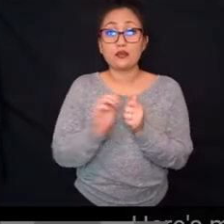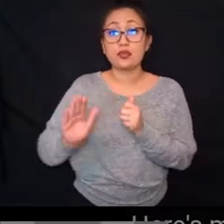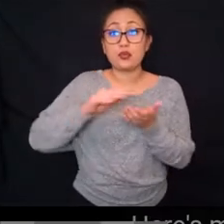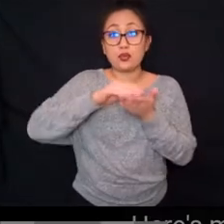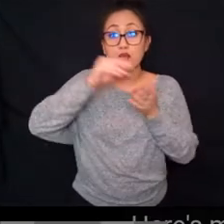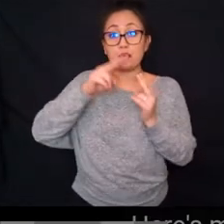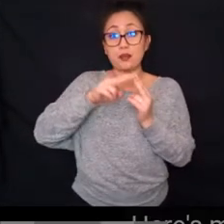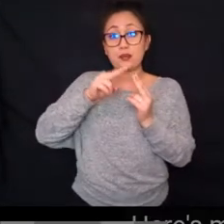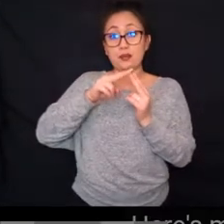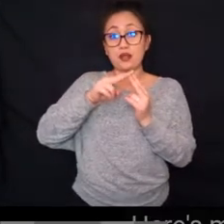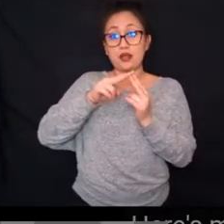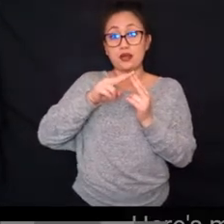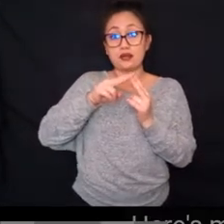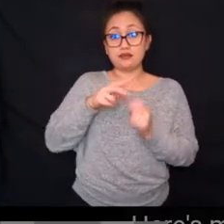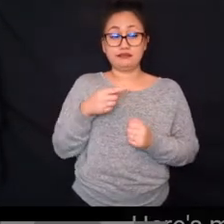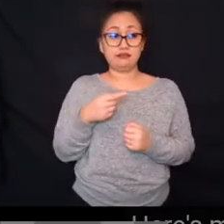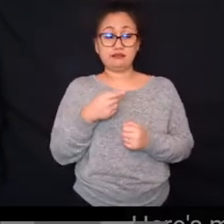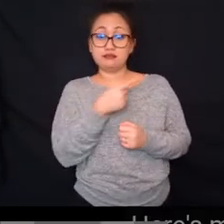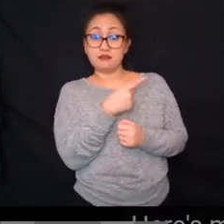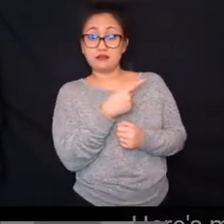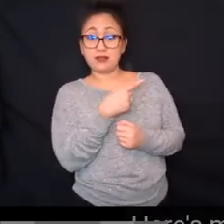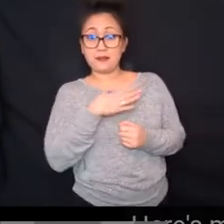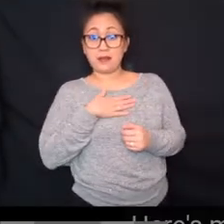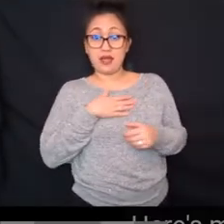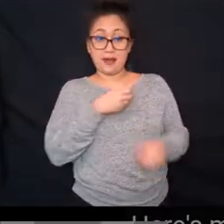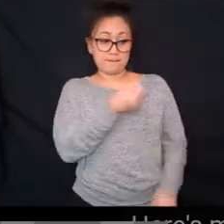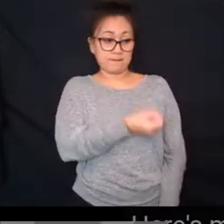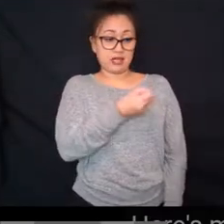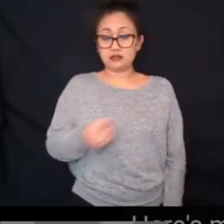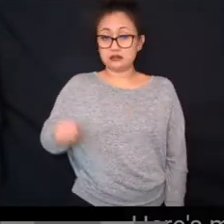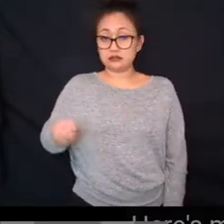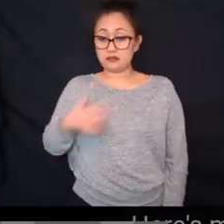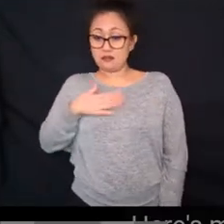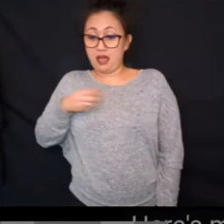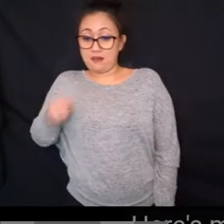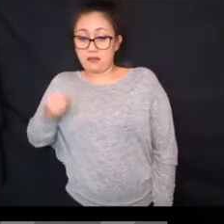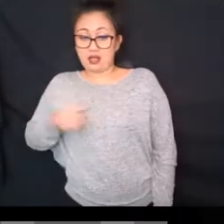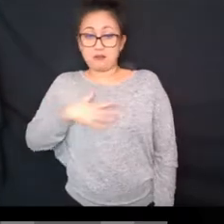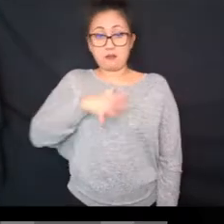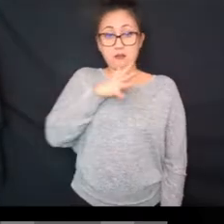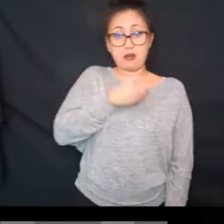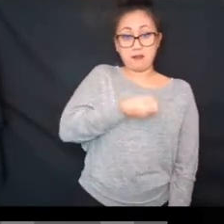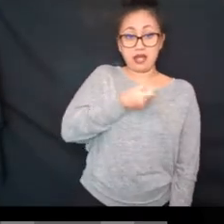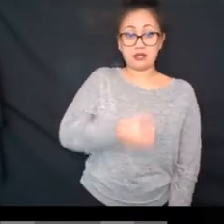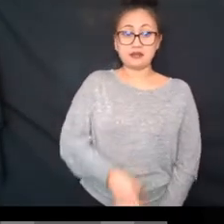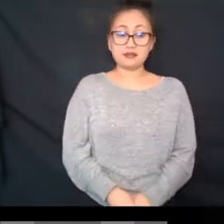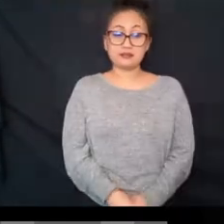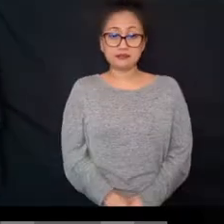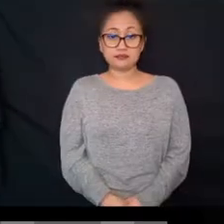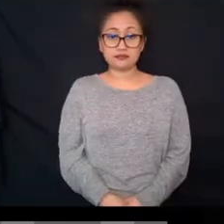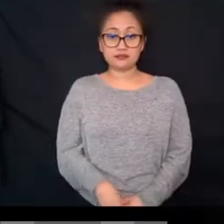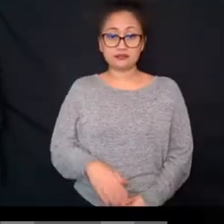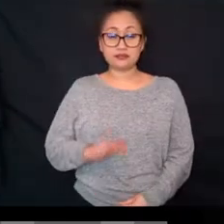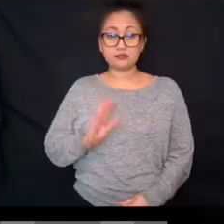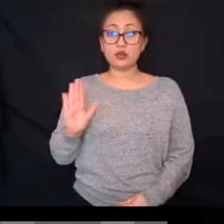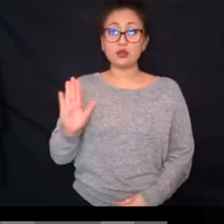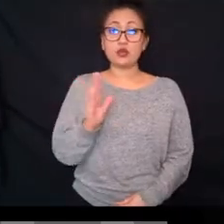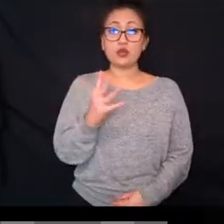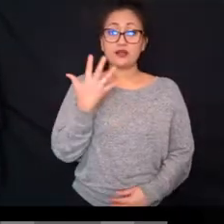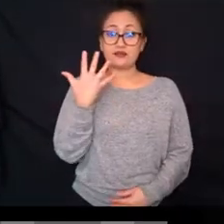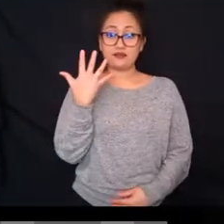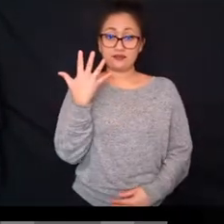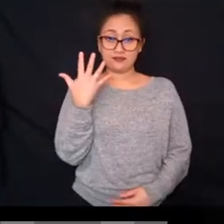grocery sacks. Here's my grocery sack, and this one is my mom's grocery sack. And so I'm going to put, if you'll put your 5 items